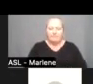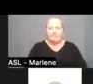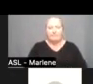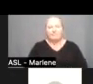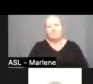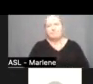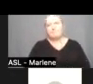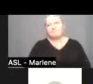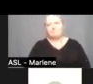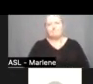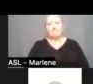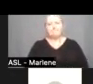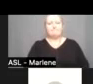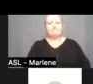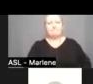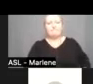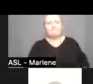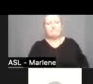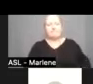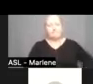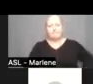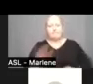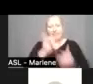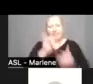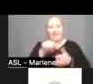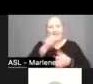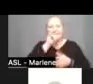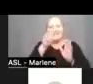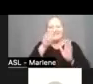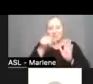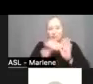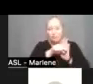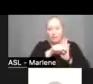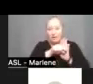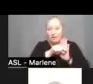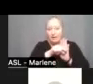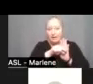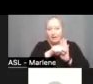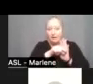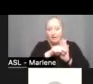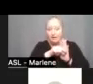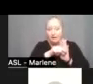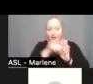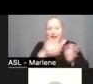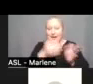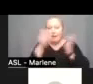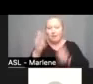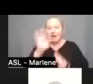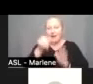okay so this is the sixth grade um and then this is the eighth grade